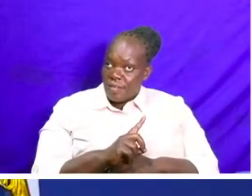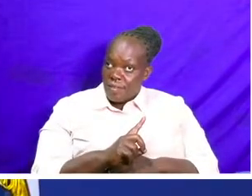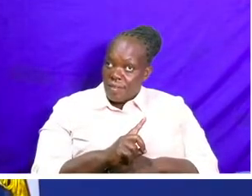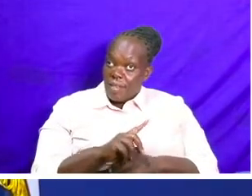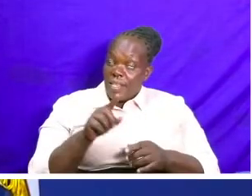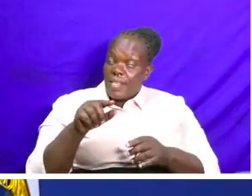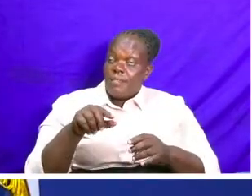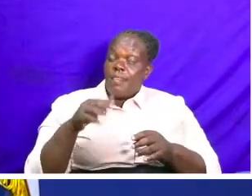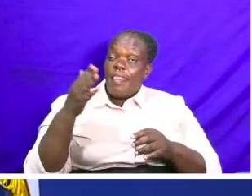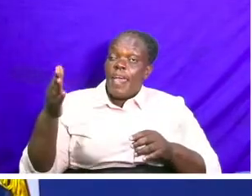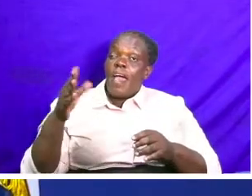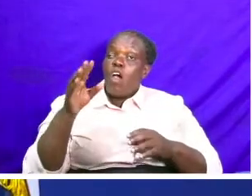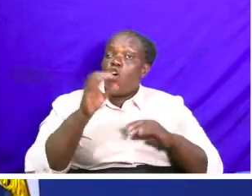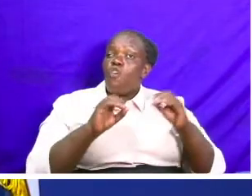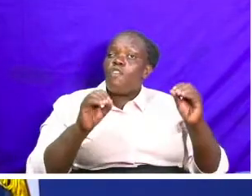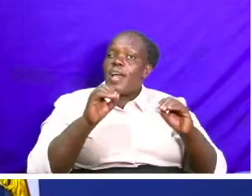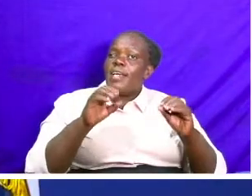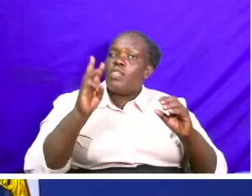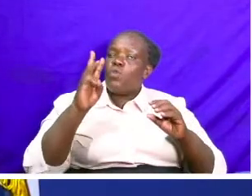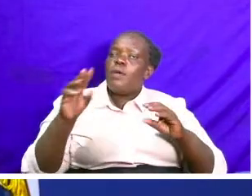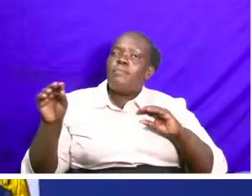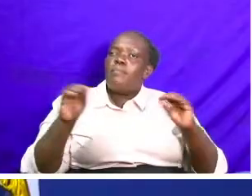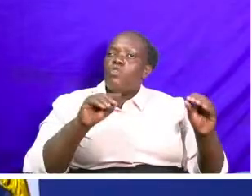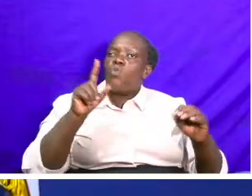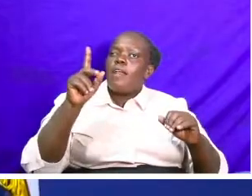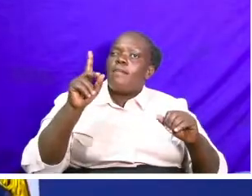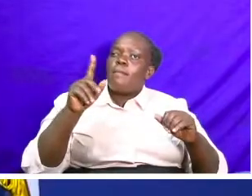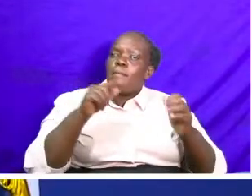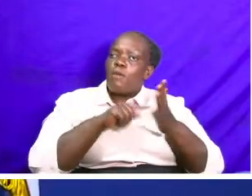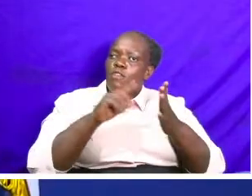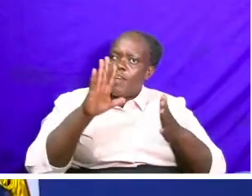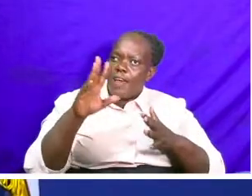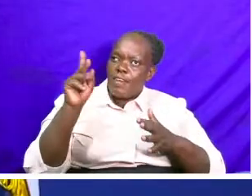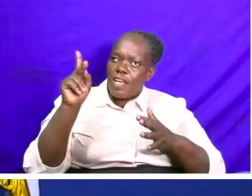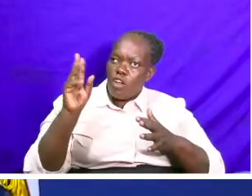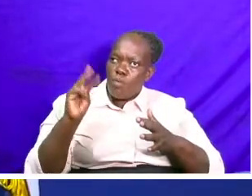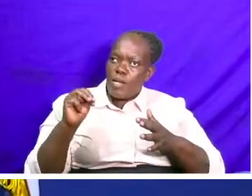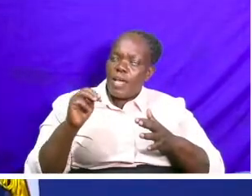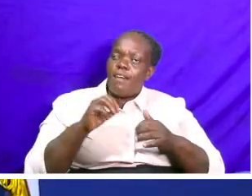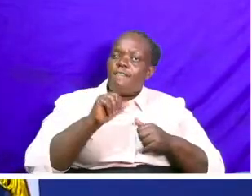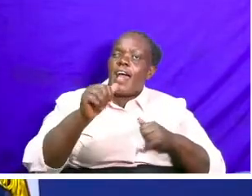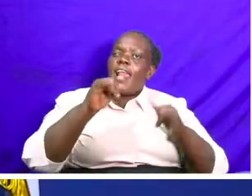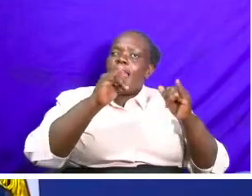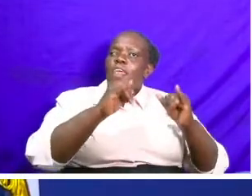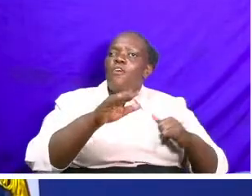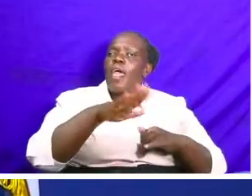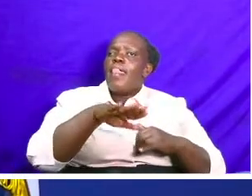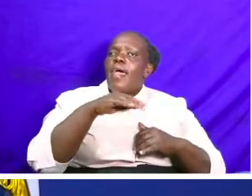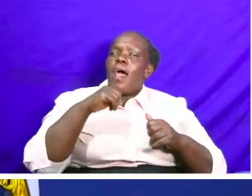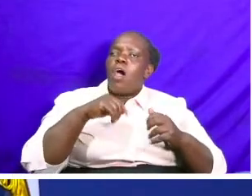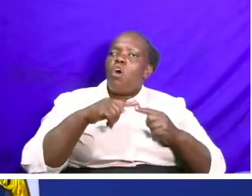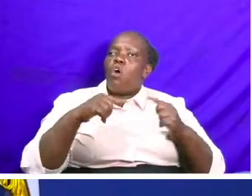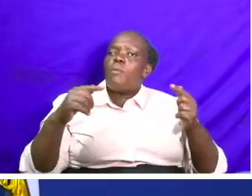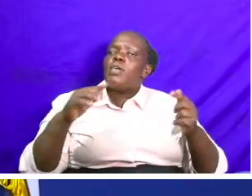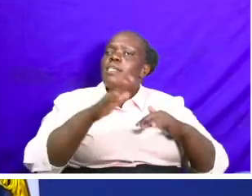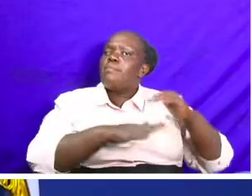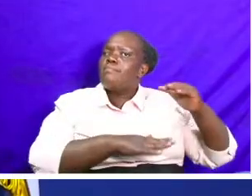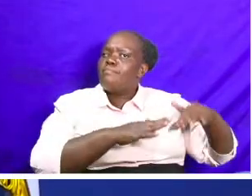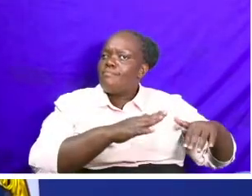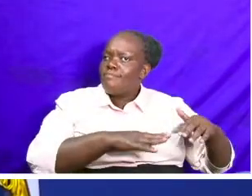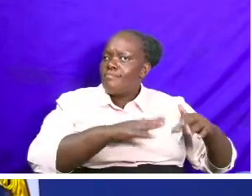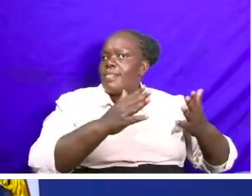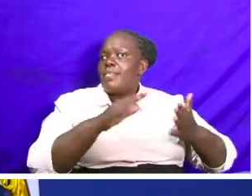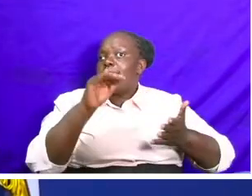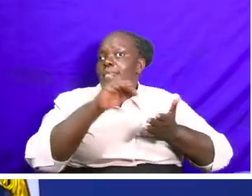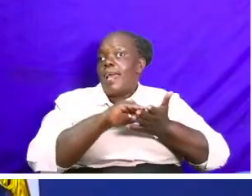The existing orphanage will be relocated 1.5 kilometers away to a new site opposite the Bomas International Convention